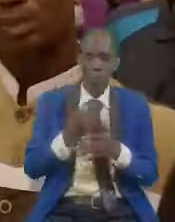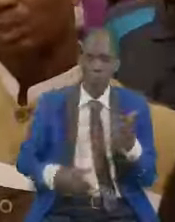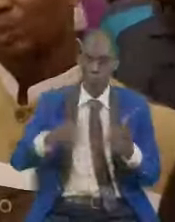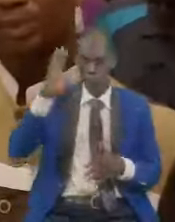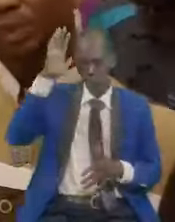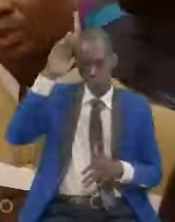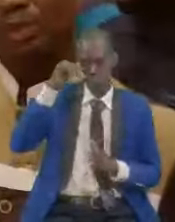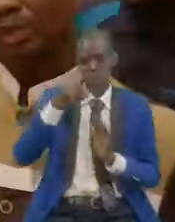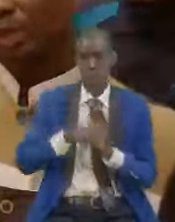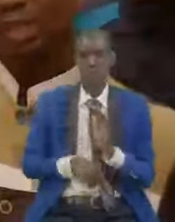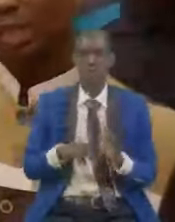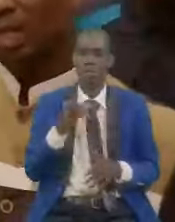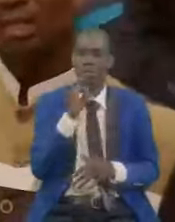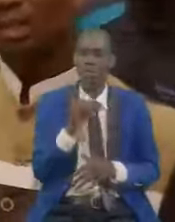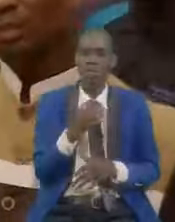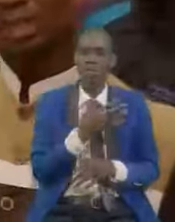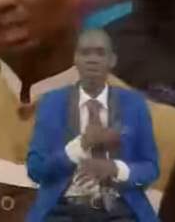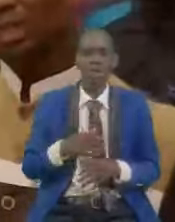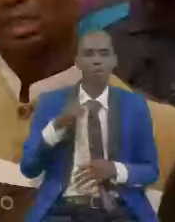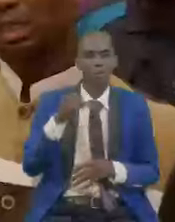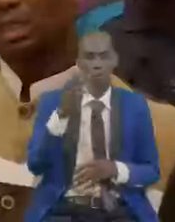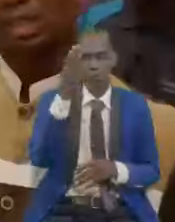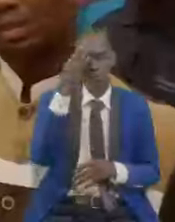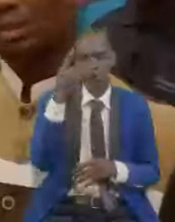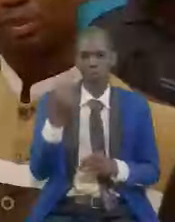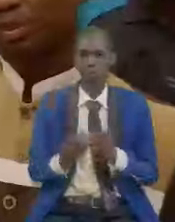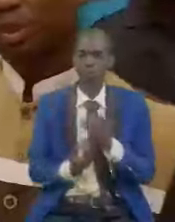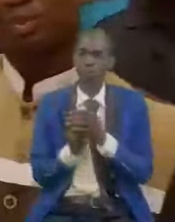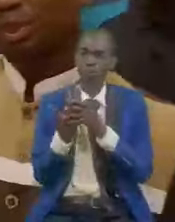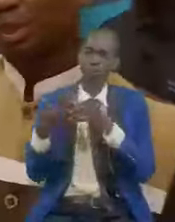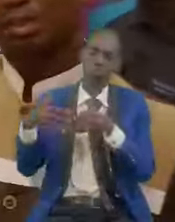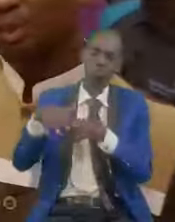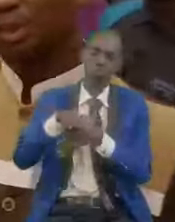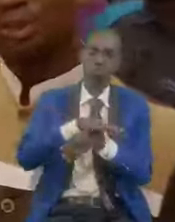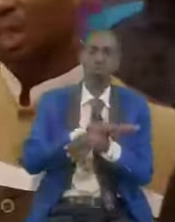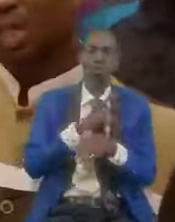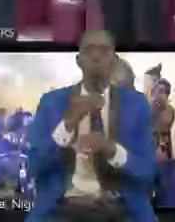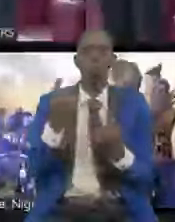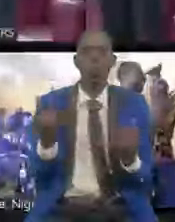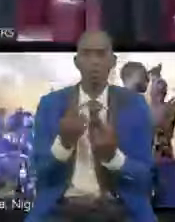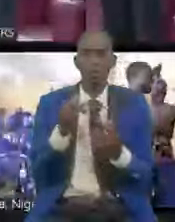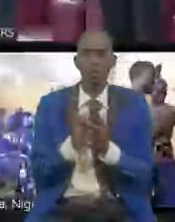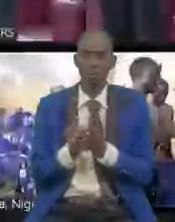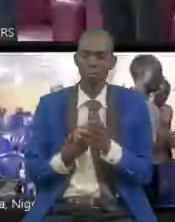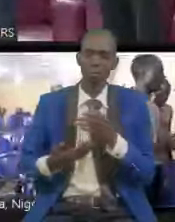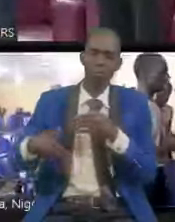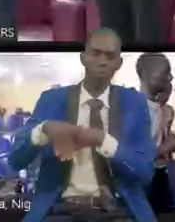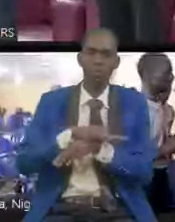is. And you know the superfluity that flows out every time.